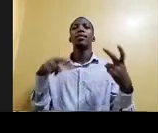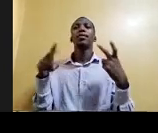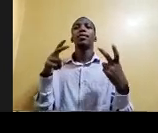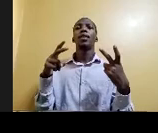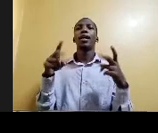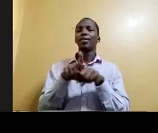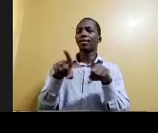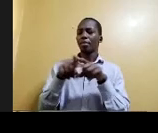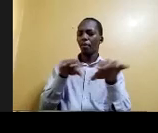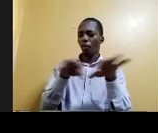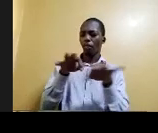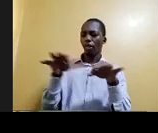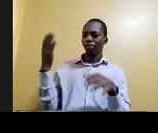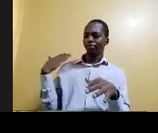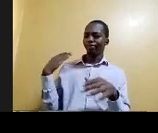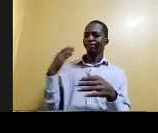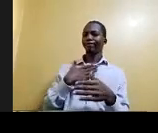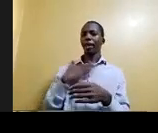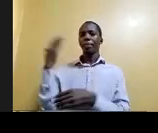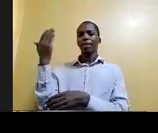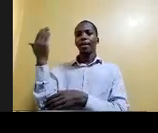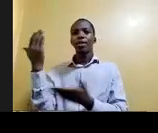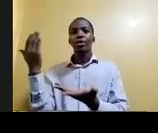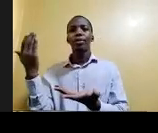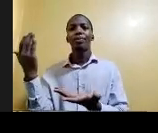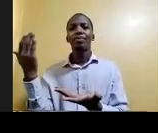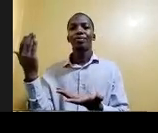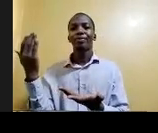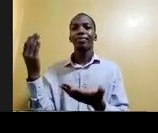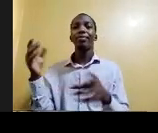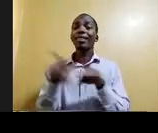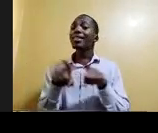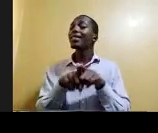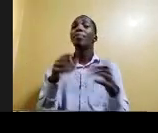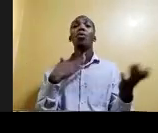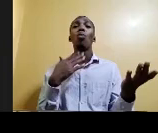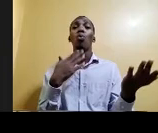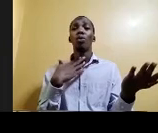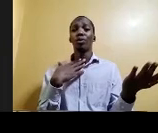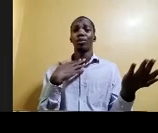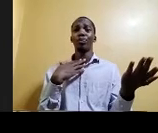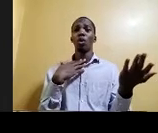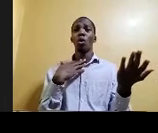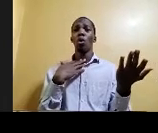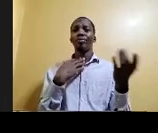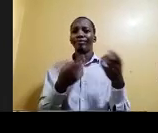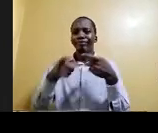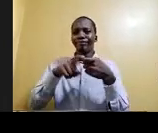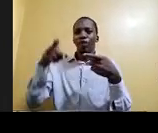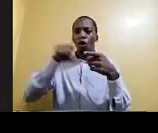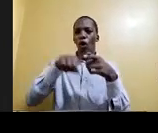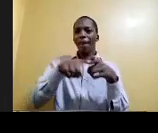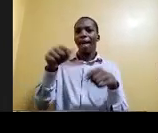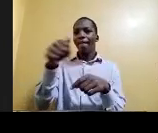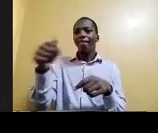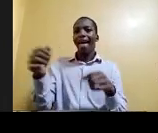explain just before my presentation. We want also to complement other initiatives. The idea is to